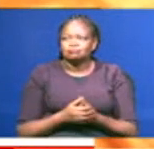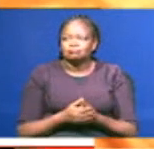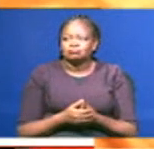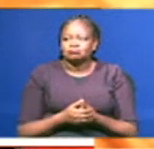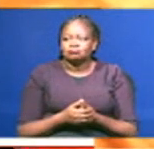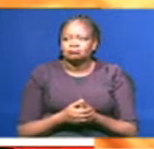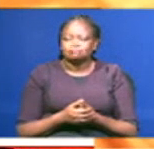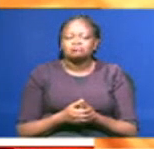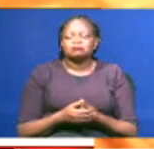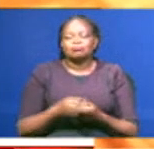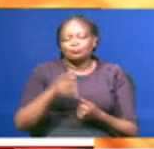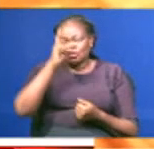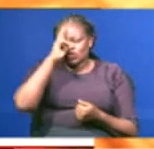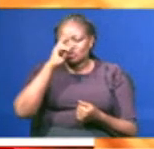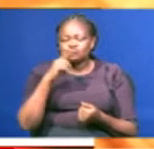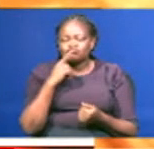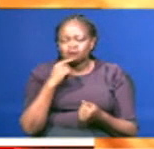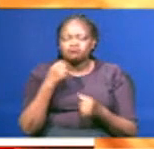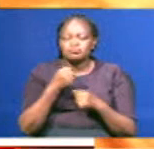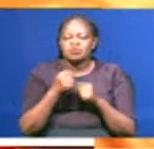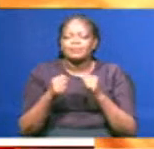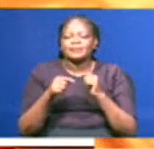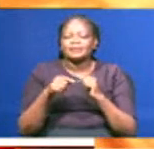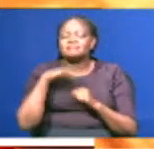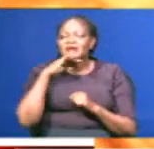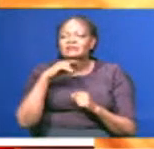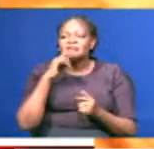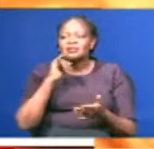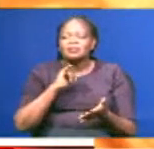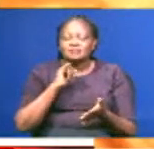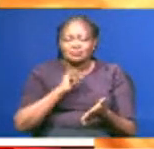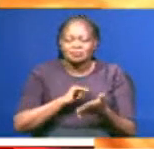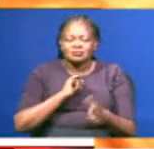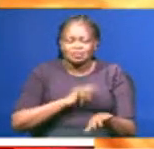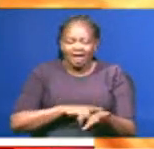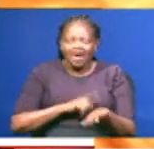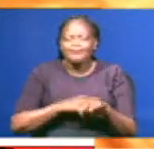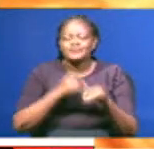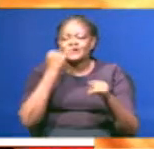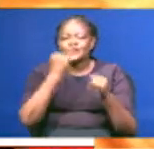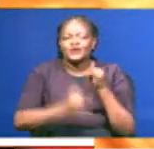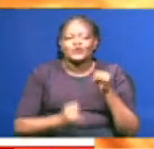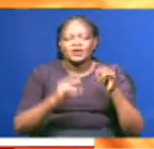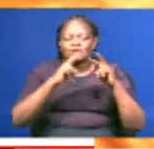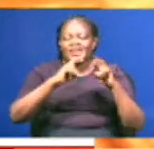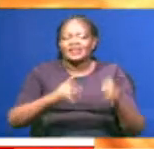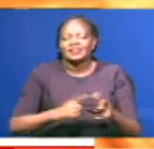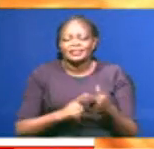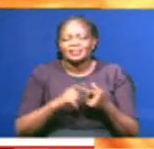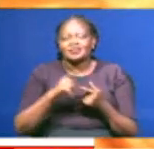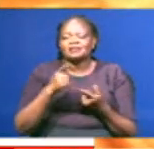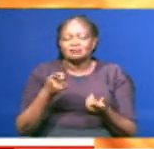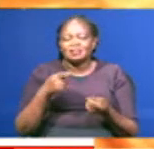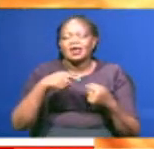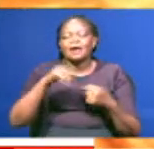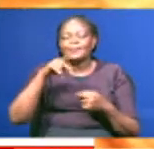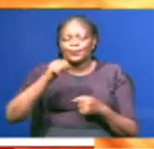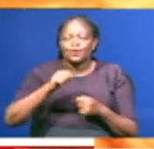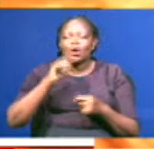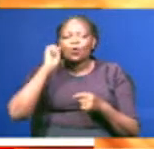IPOA chairperson Anne Macquarie said upon the conclusion of the investigations, the authority shall take appropriate